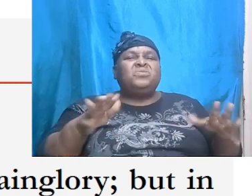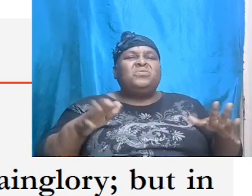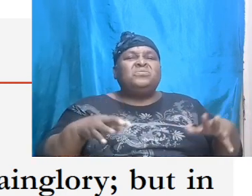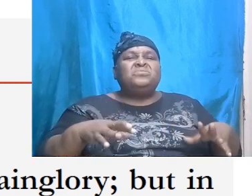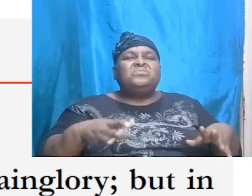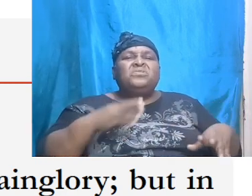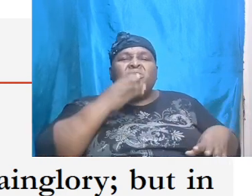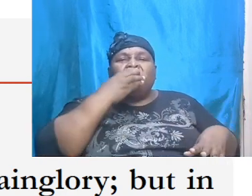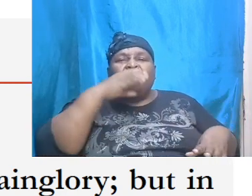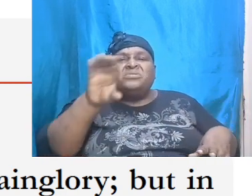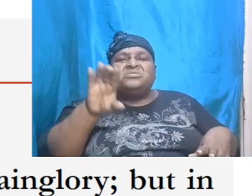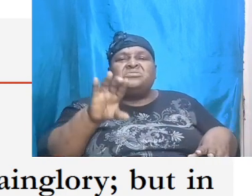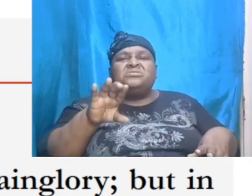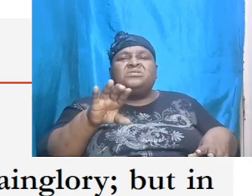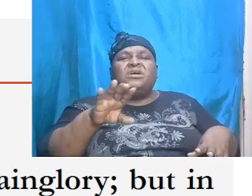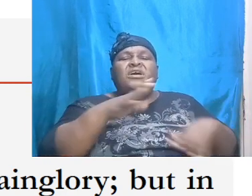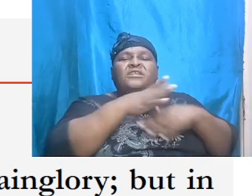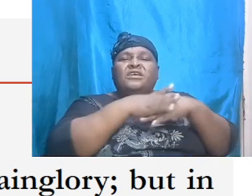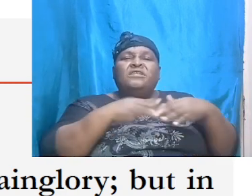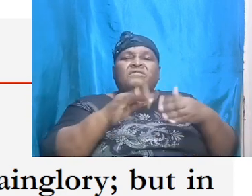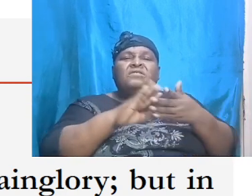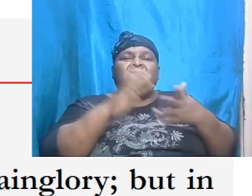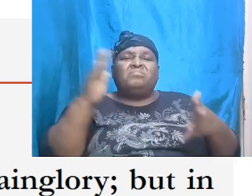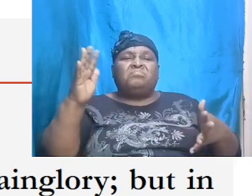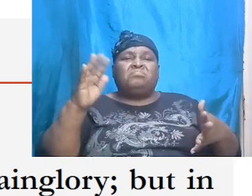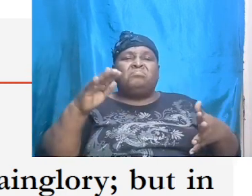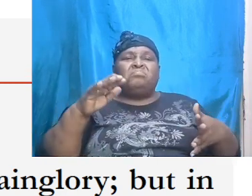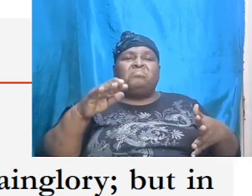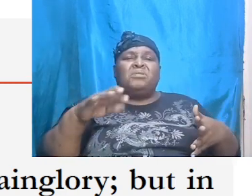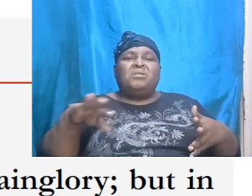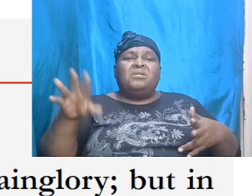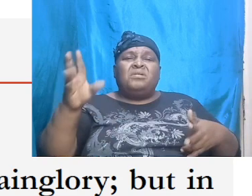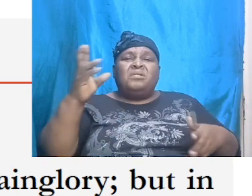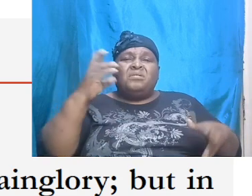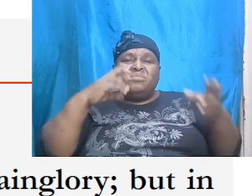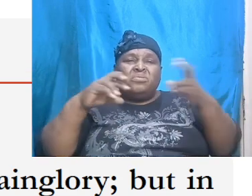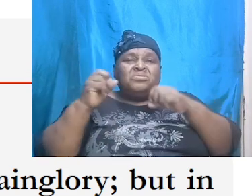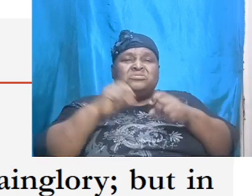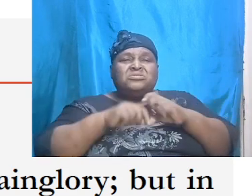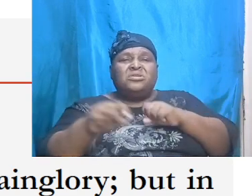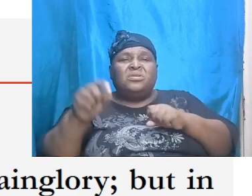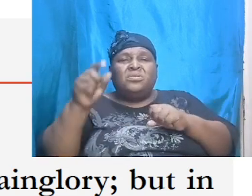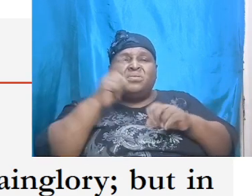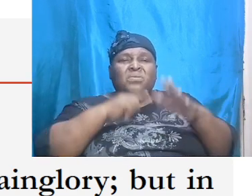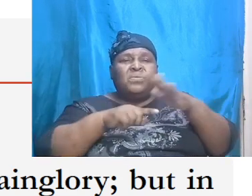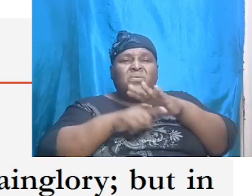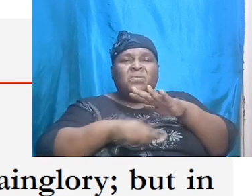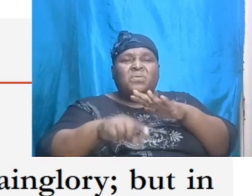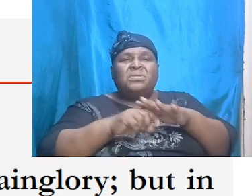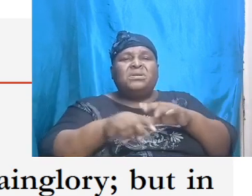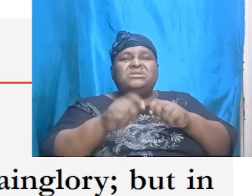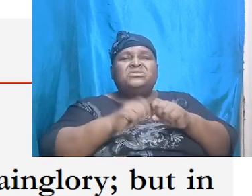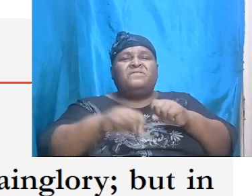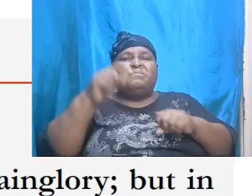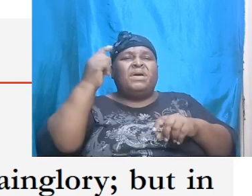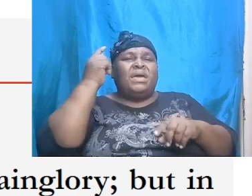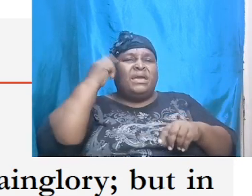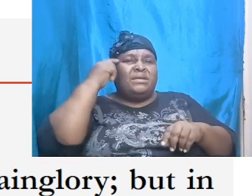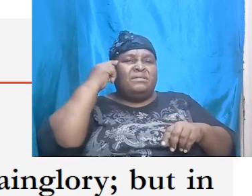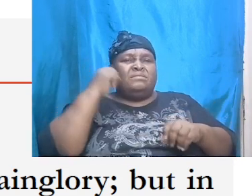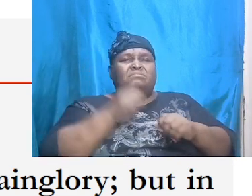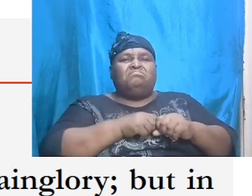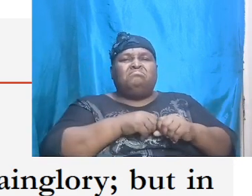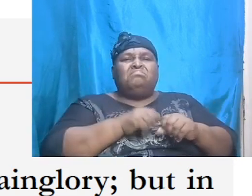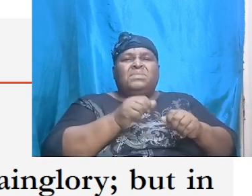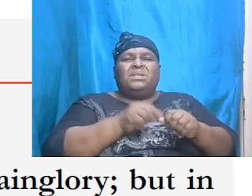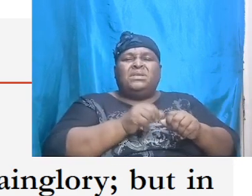lowliness of mind, let each esteem other better than themselves. Look not every man on his own things, but every man also on the things